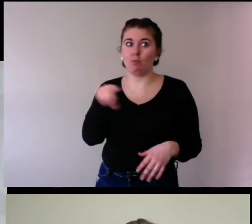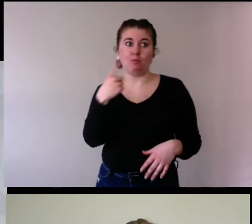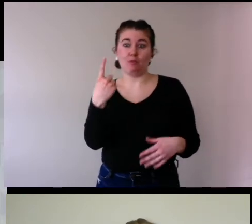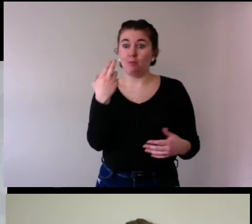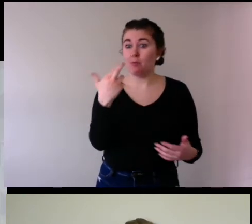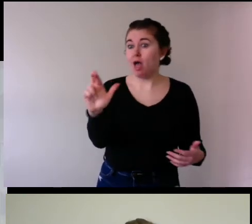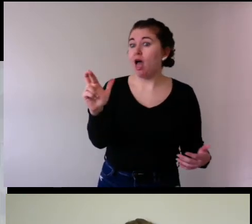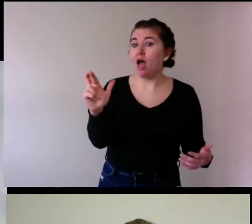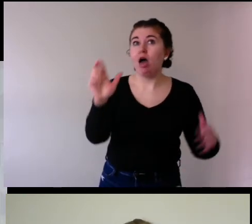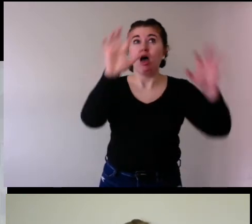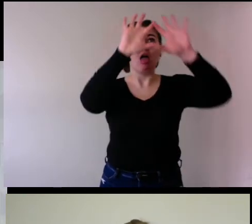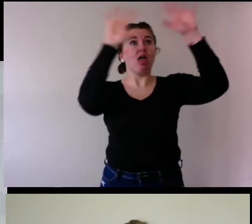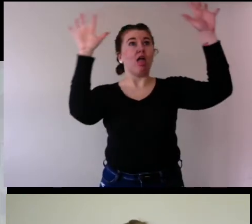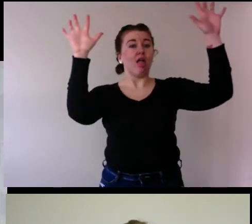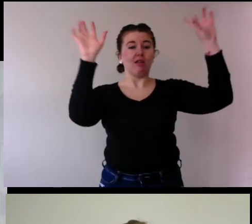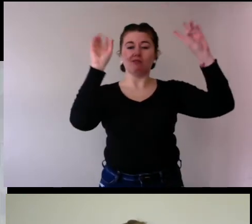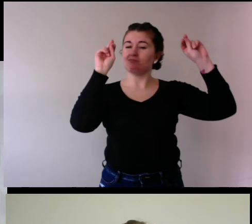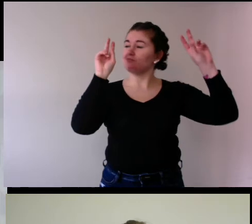than gray.